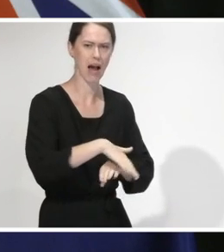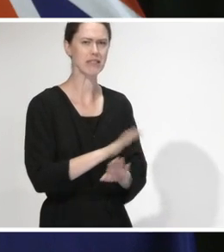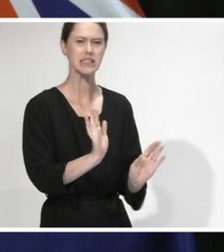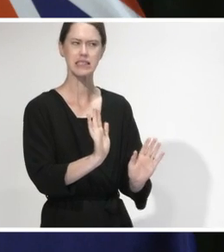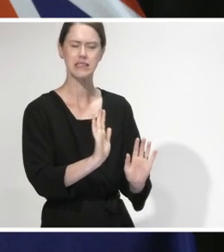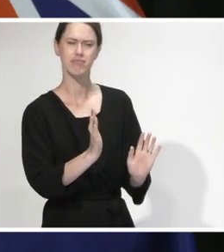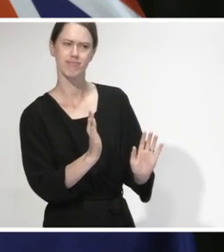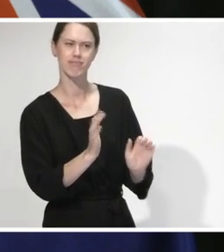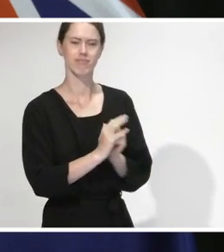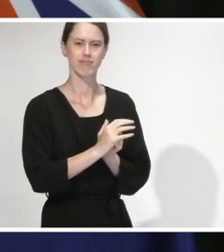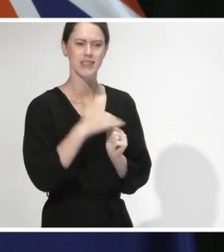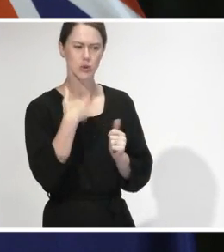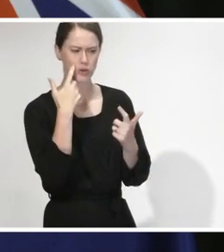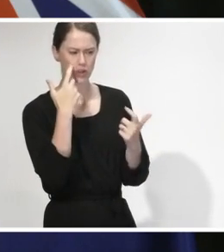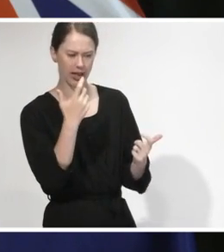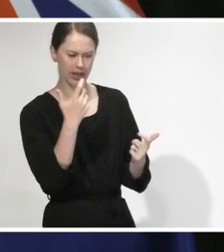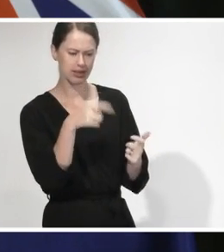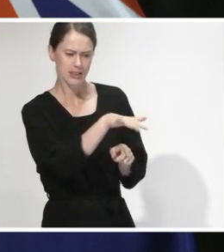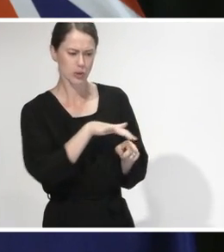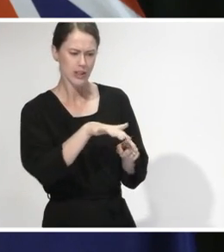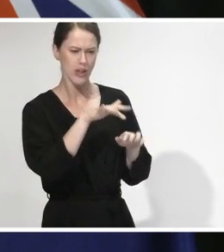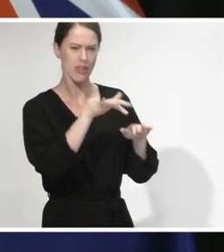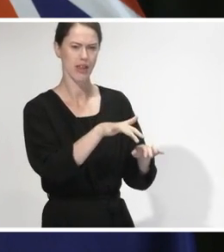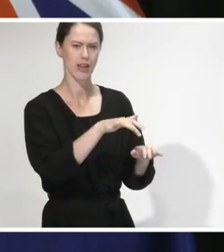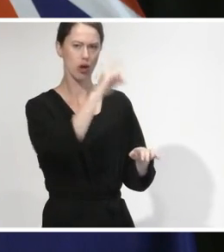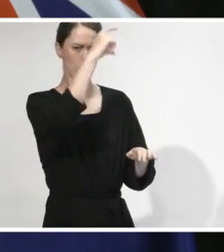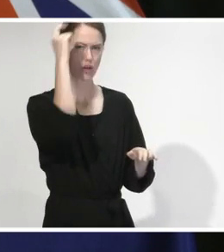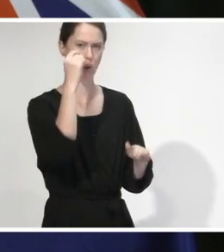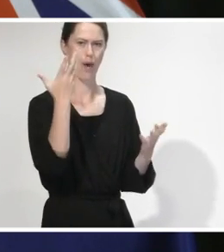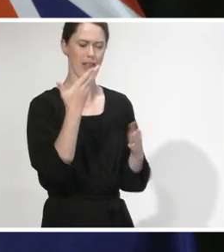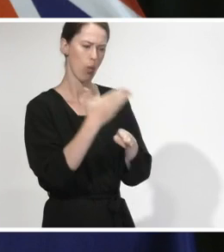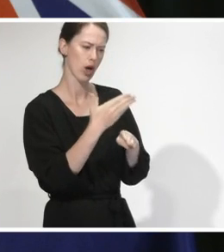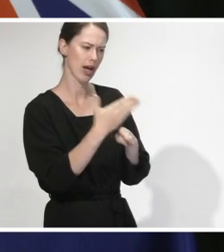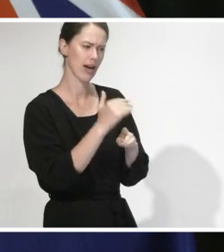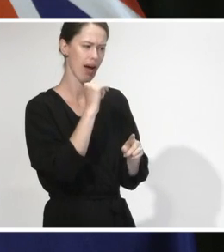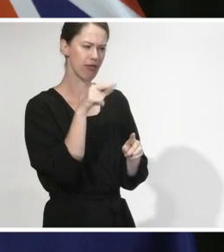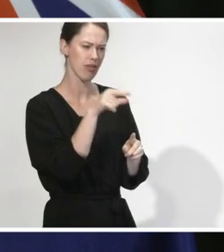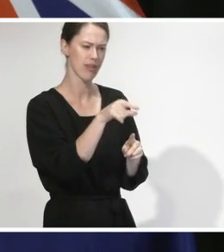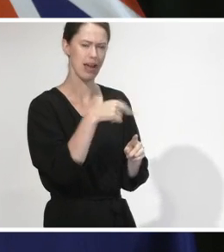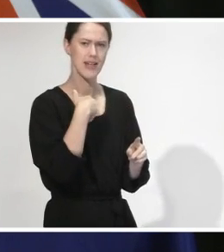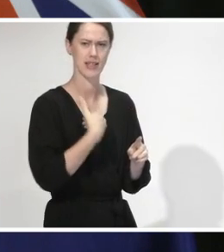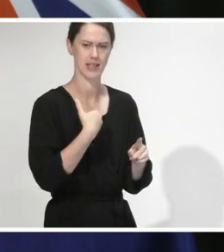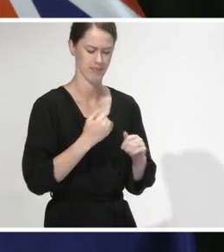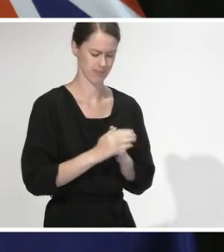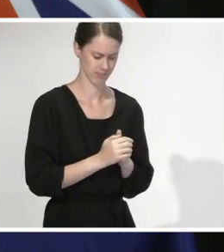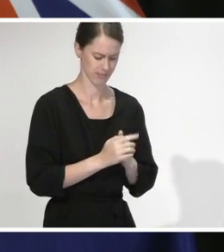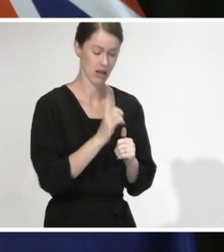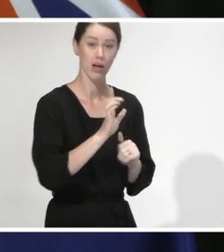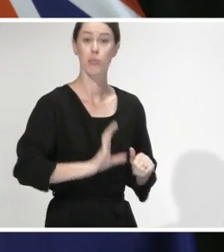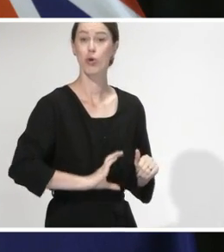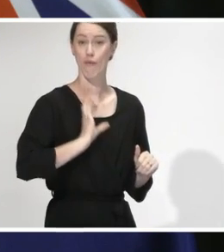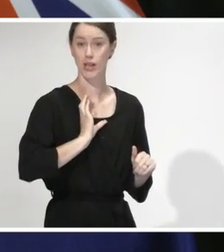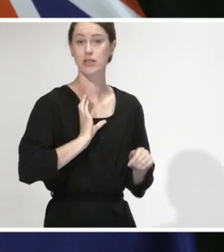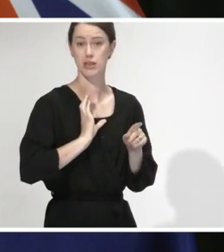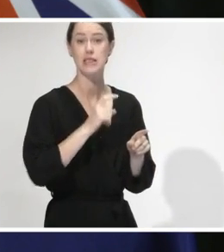I'd have to check as to what the situation was that nurse was working in, as to whether those were indicated. What I am confident is that